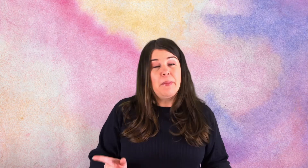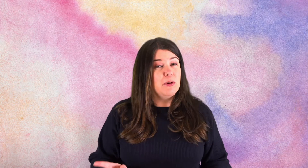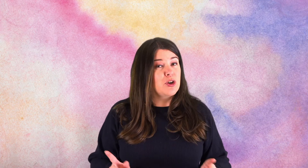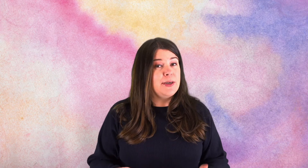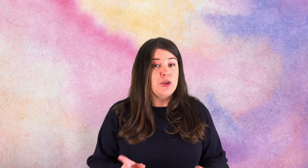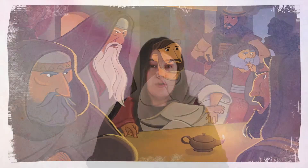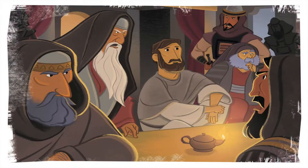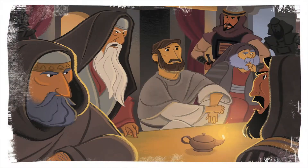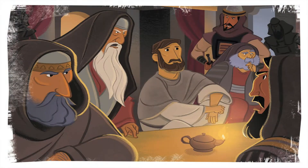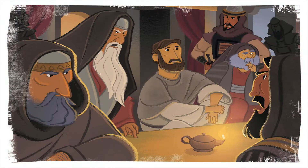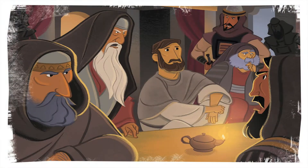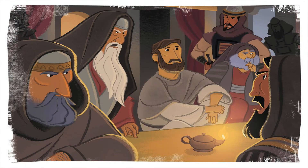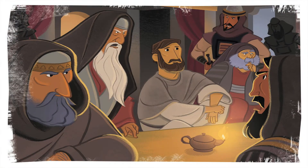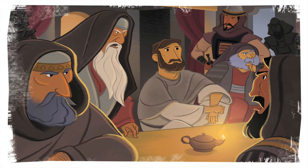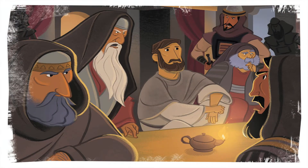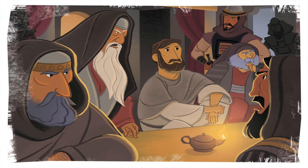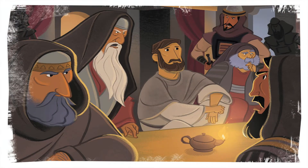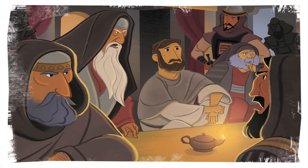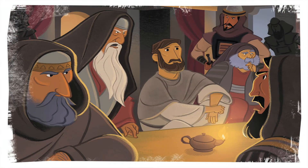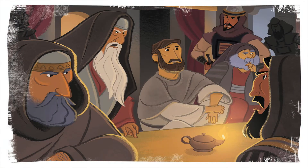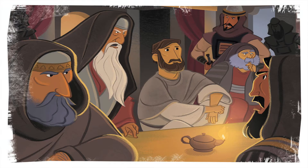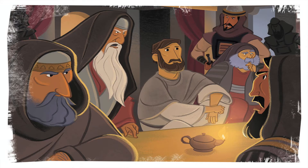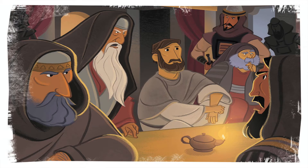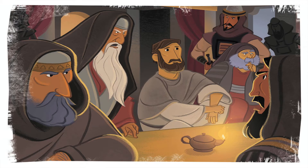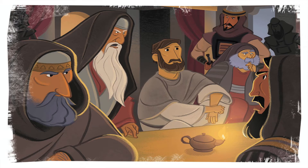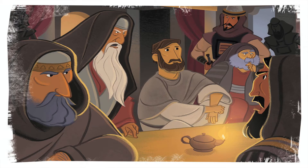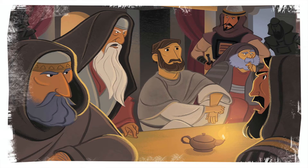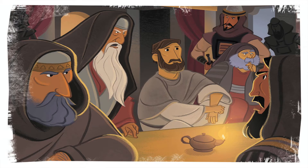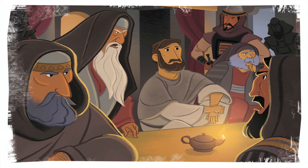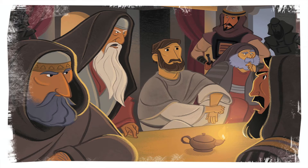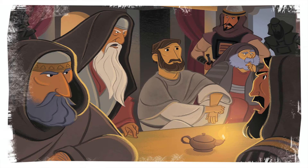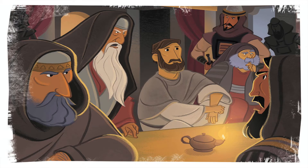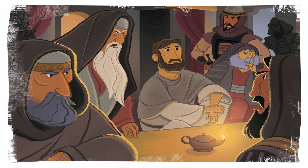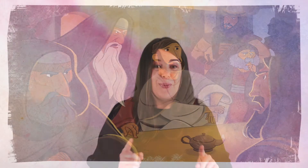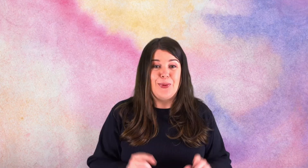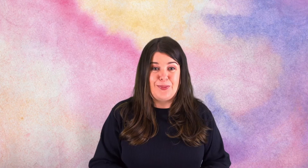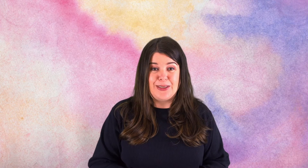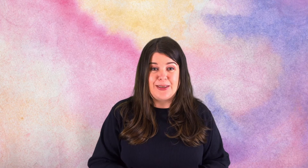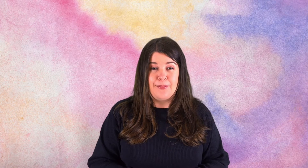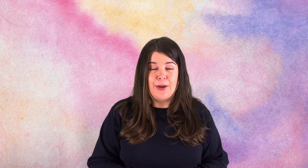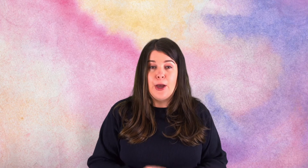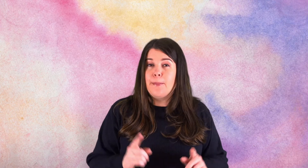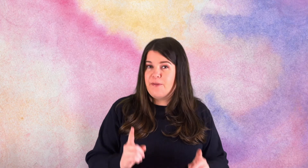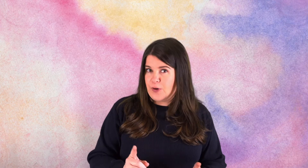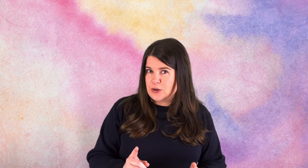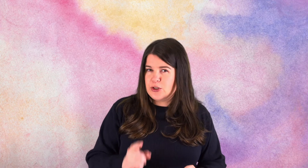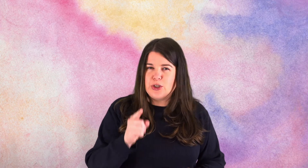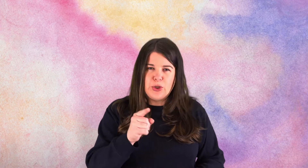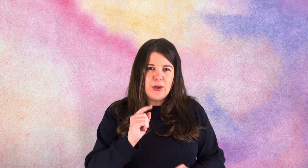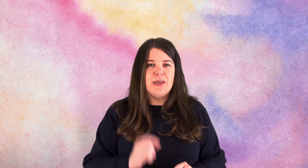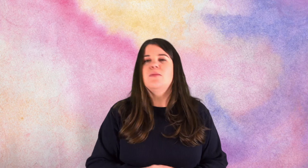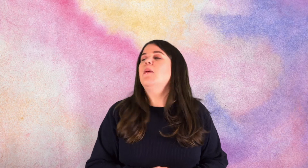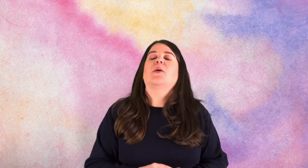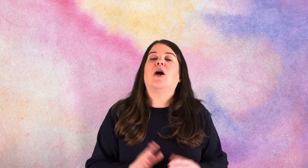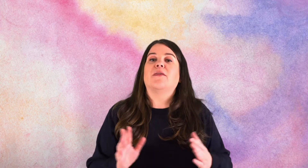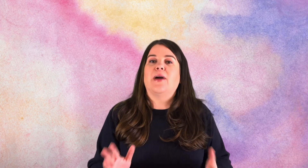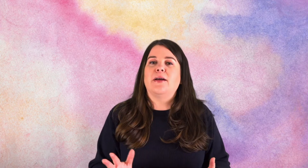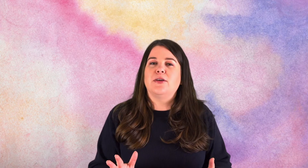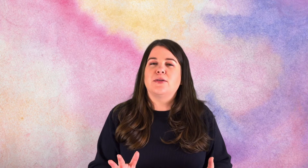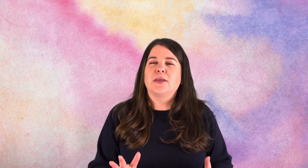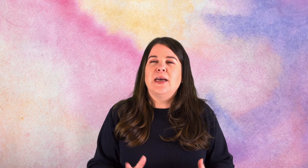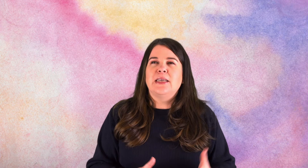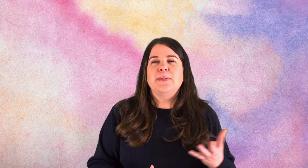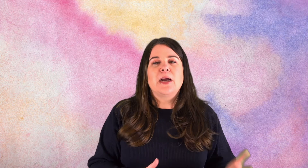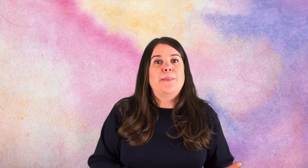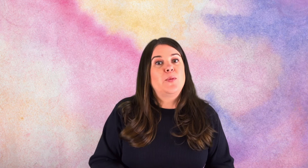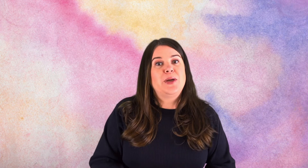some people were trying to trick Jesus by asking him hard questions, but Jesus spoke with wisdom. But first, do you guys remember our